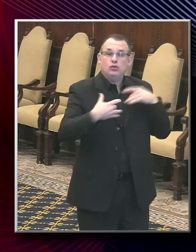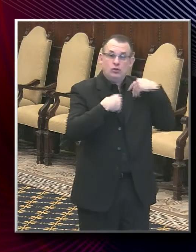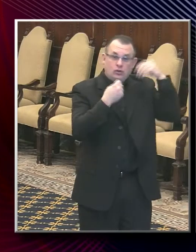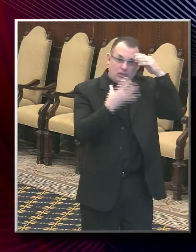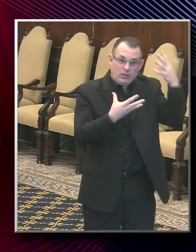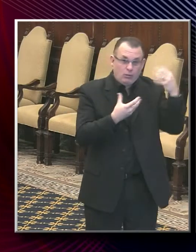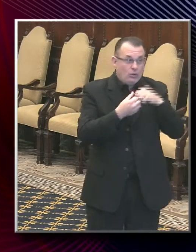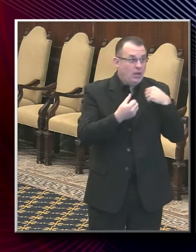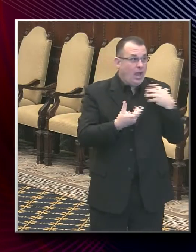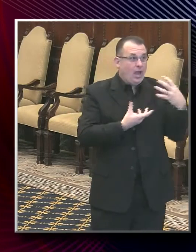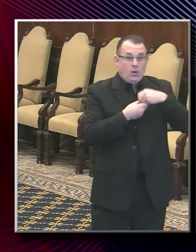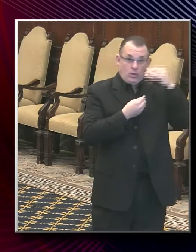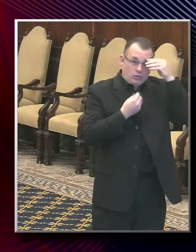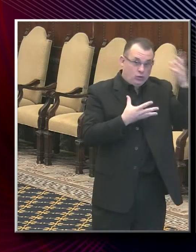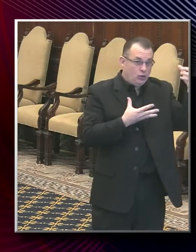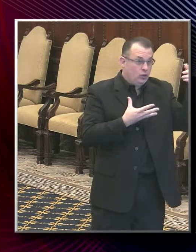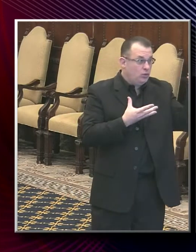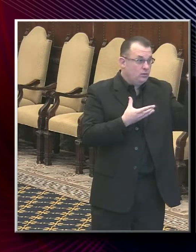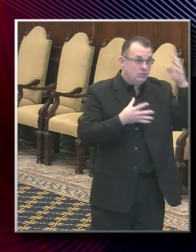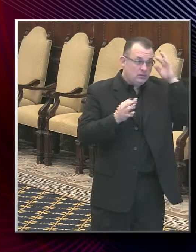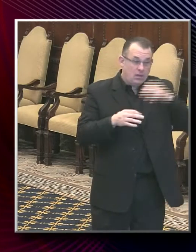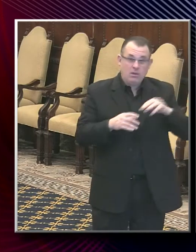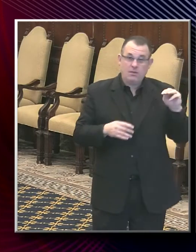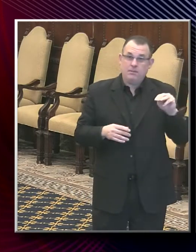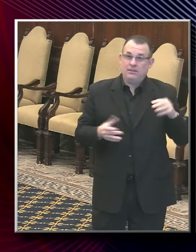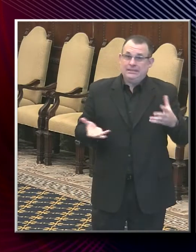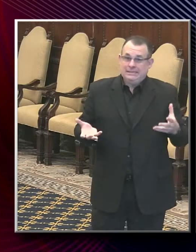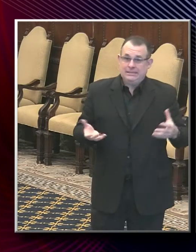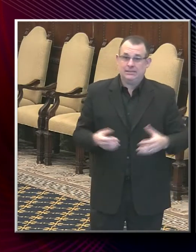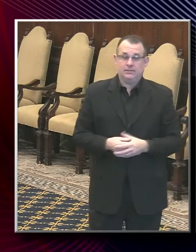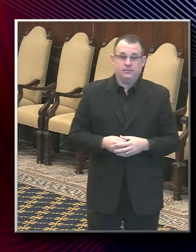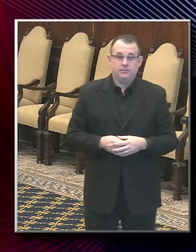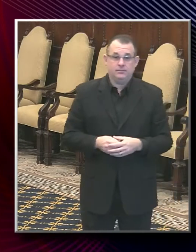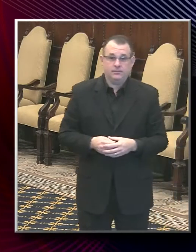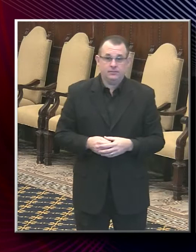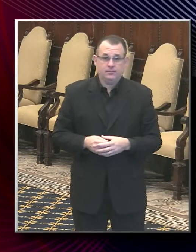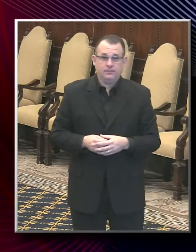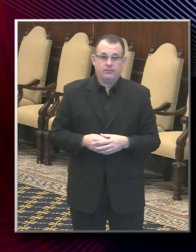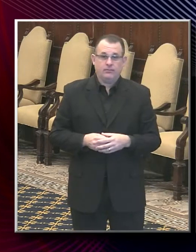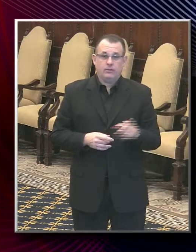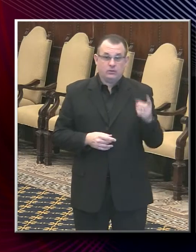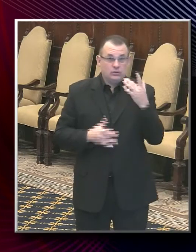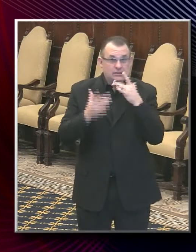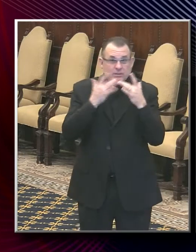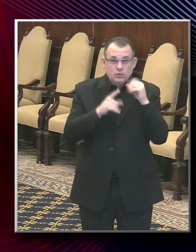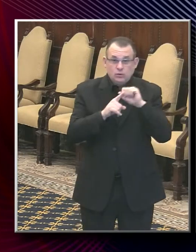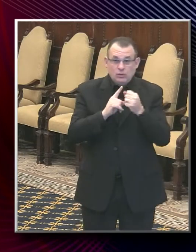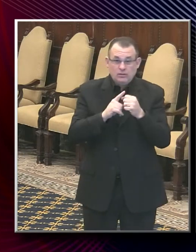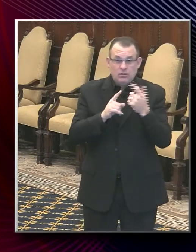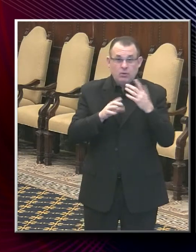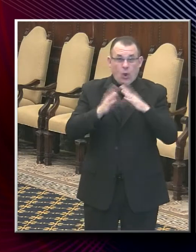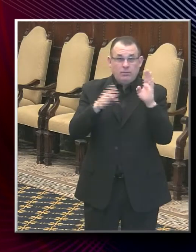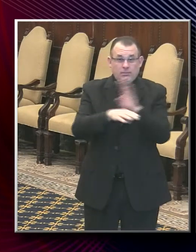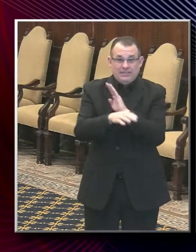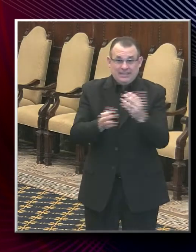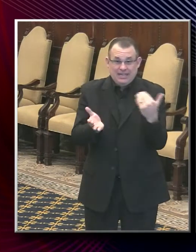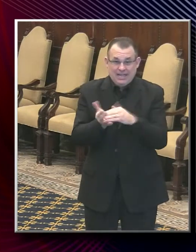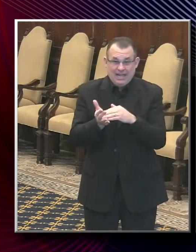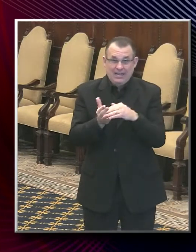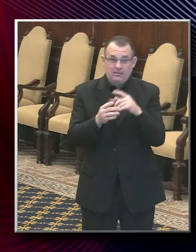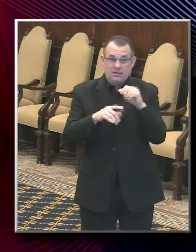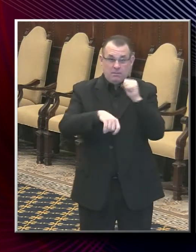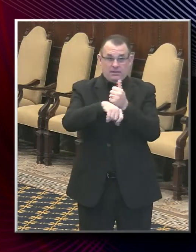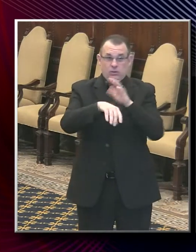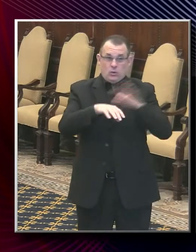Sir, how does the city's dire financial situation play into your decision to reopen business? It doesn't at all. I think people